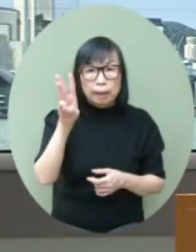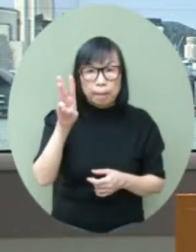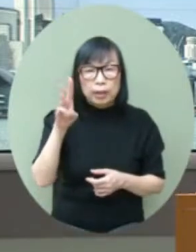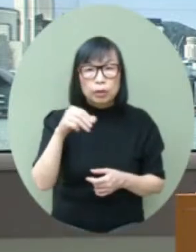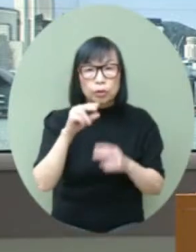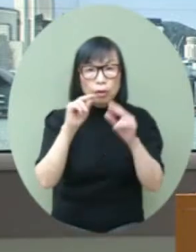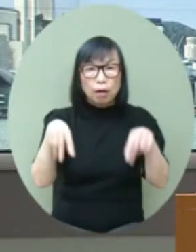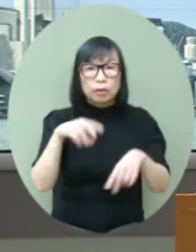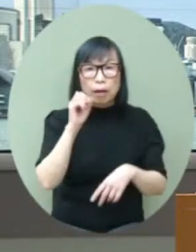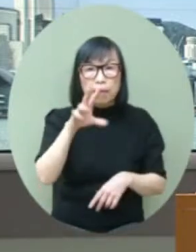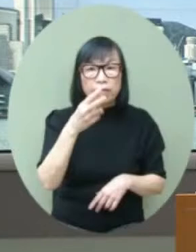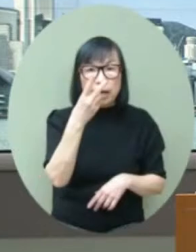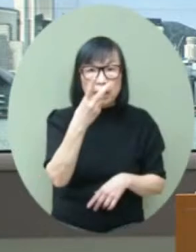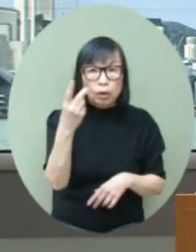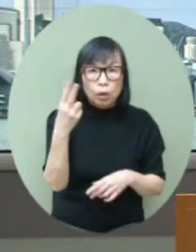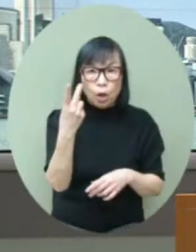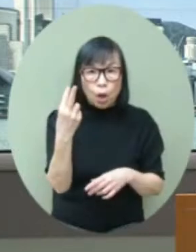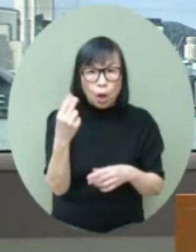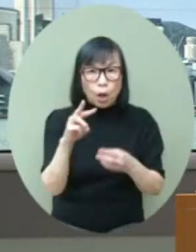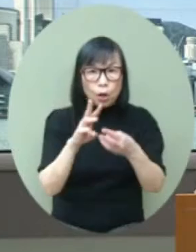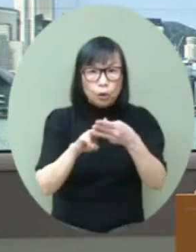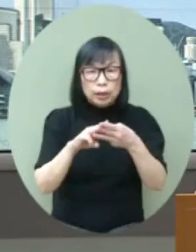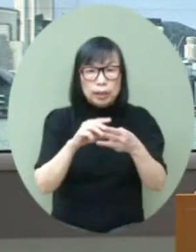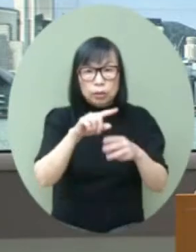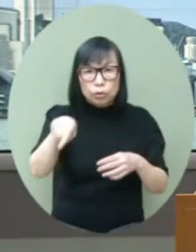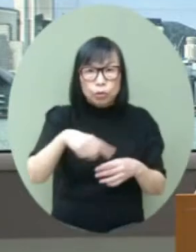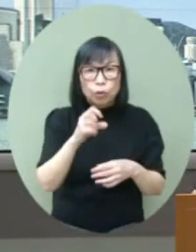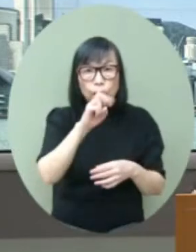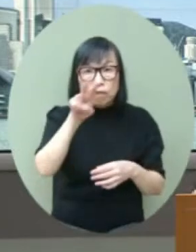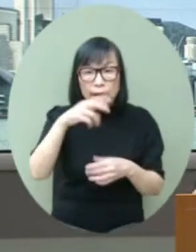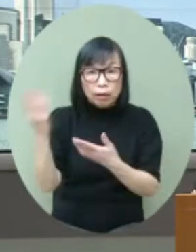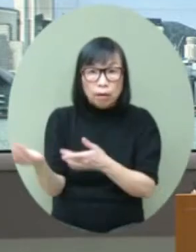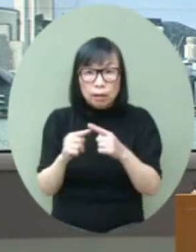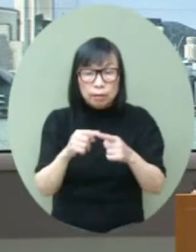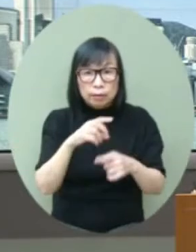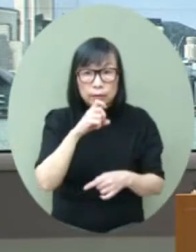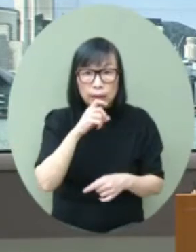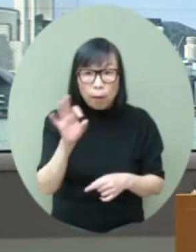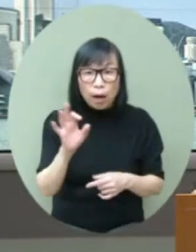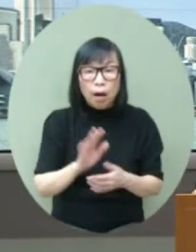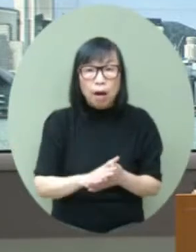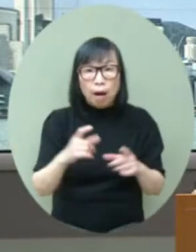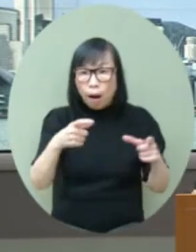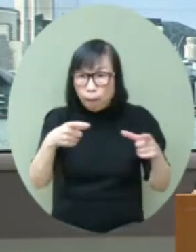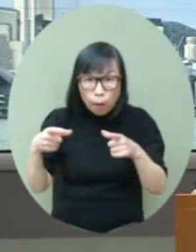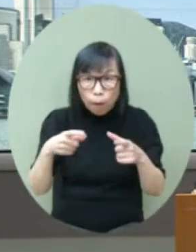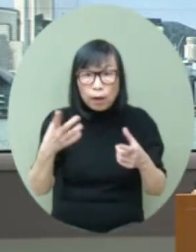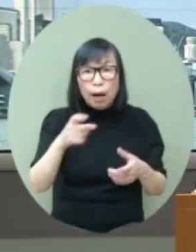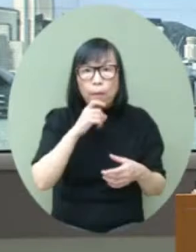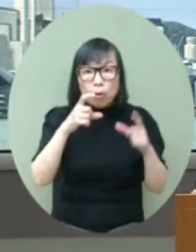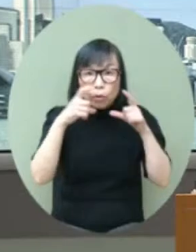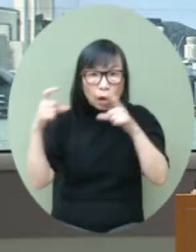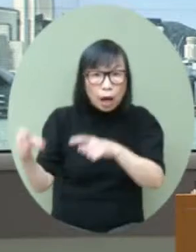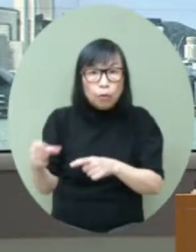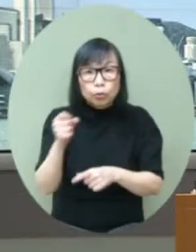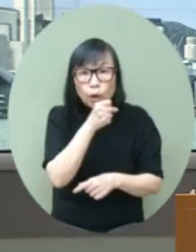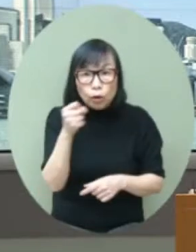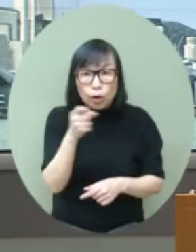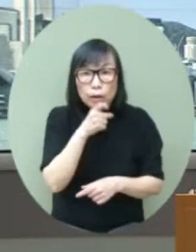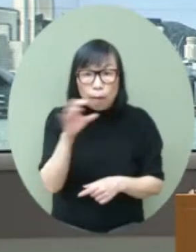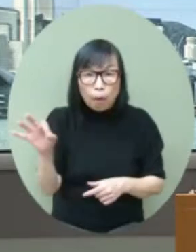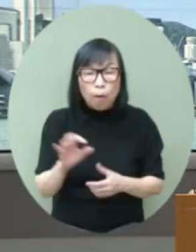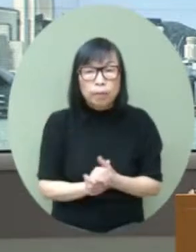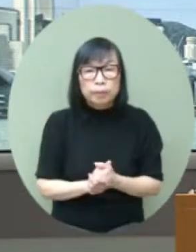TV. Regarding the Six Garden restaurant, have you checked on all the customers who were there? And also